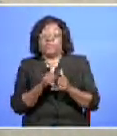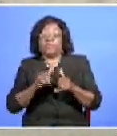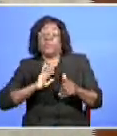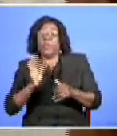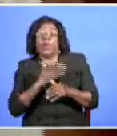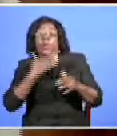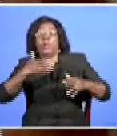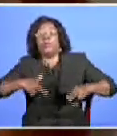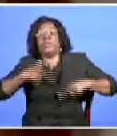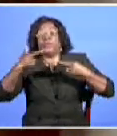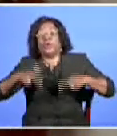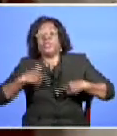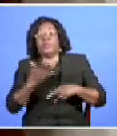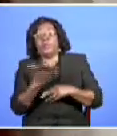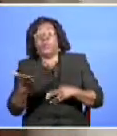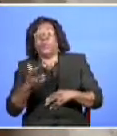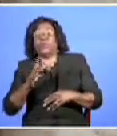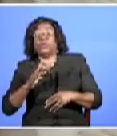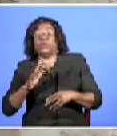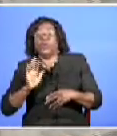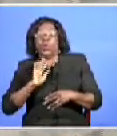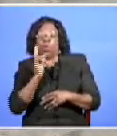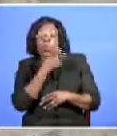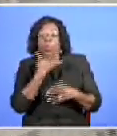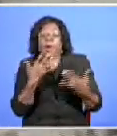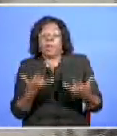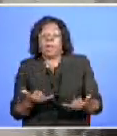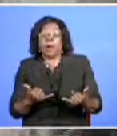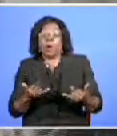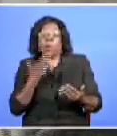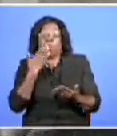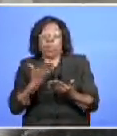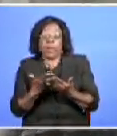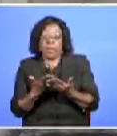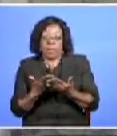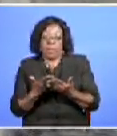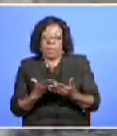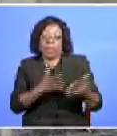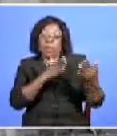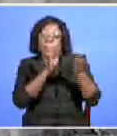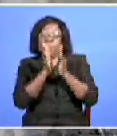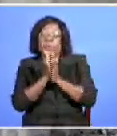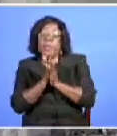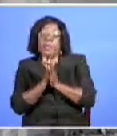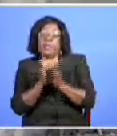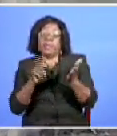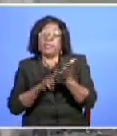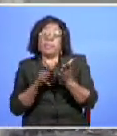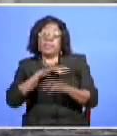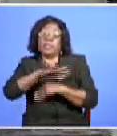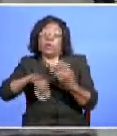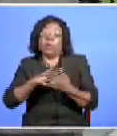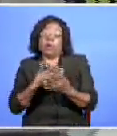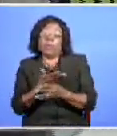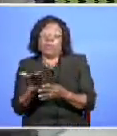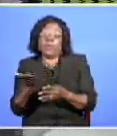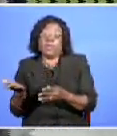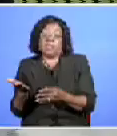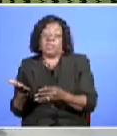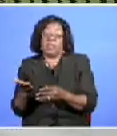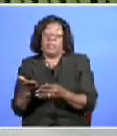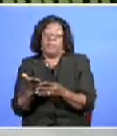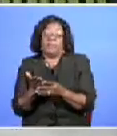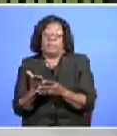have recovered. And we pray that in this and all things, you would help us, Heavenly Father, to trust you, to depend upon